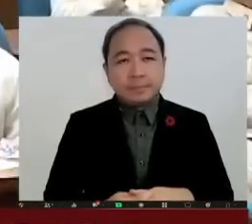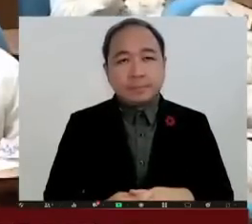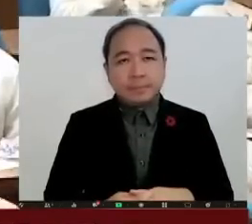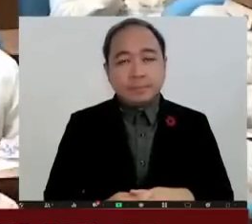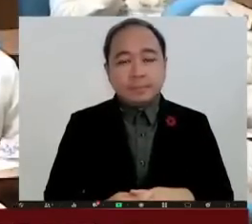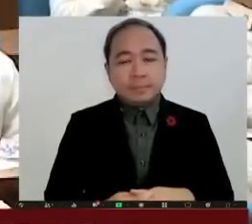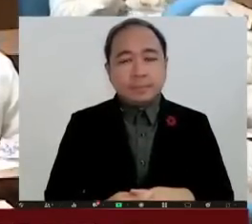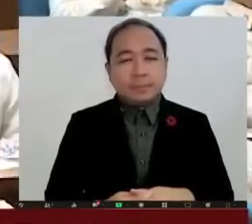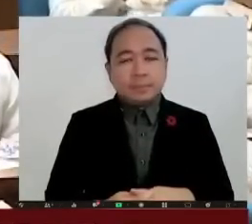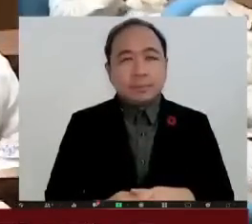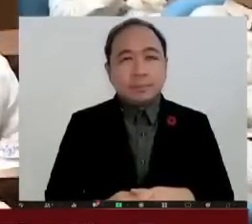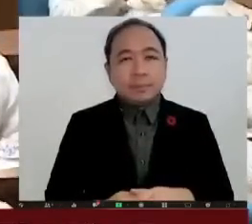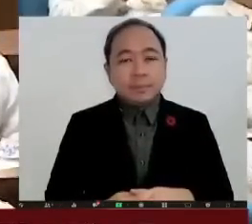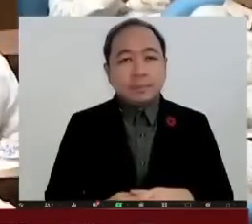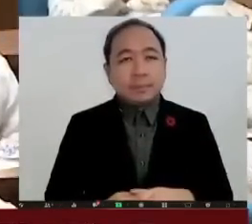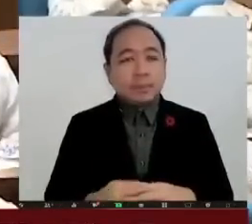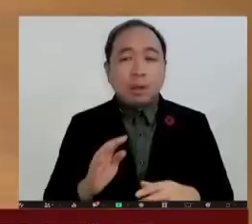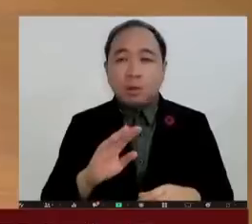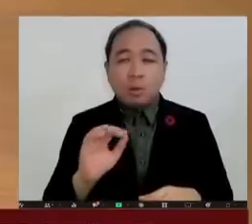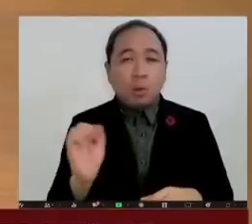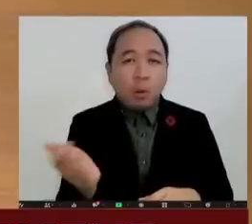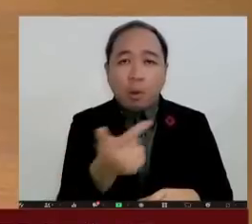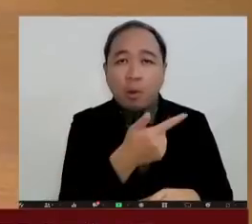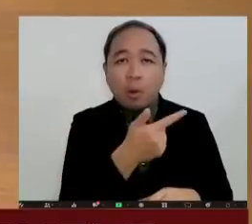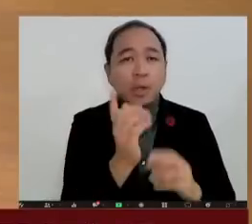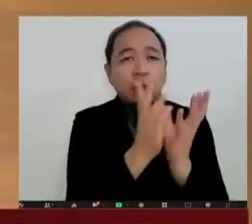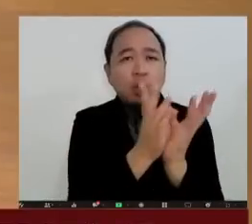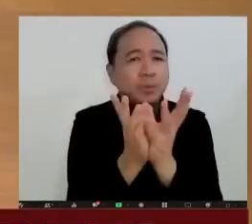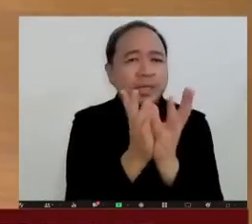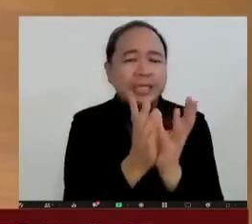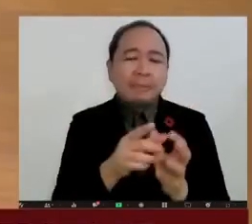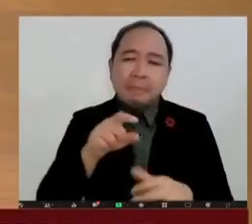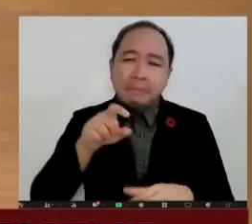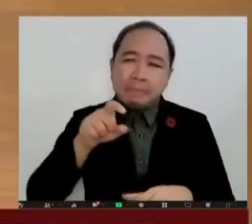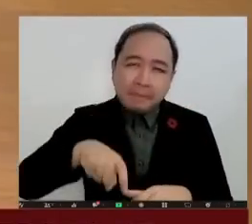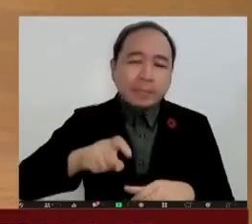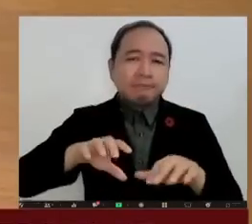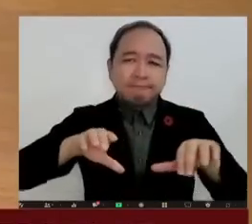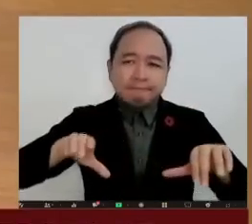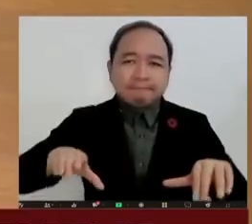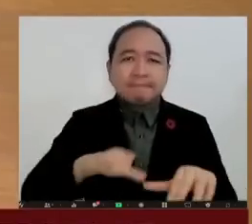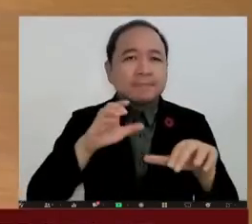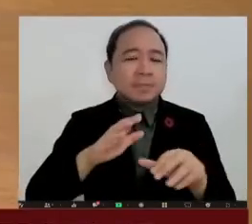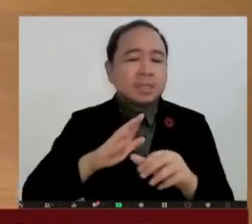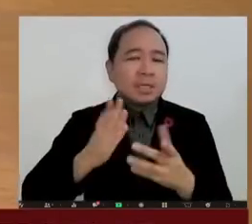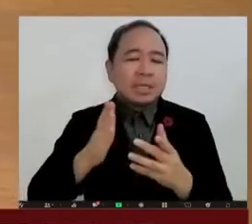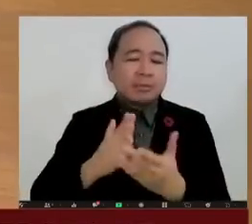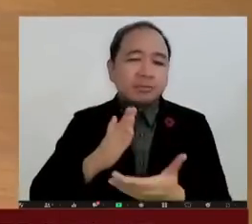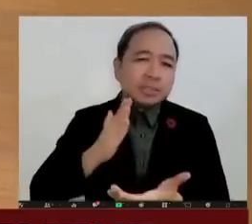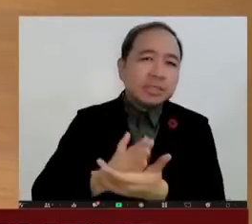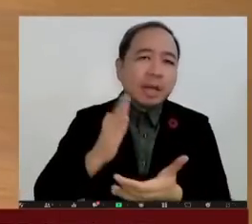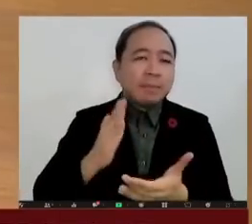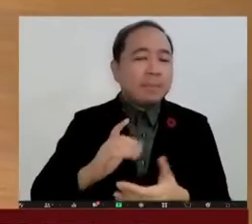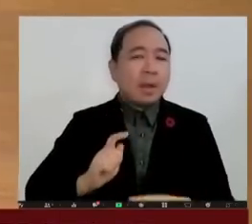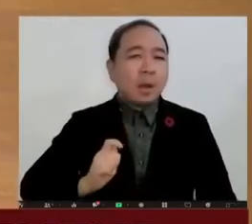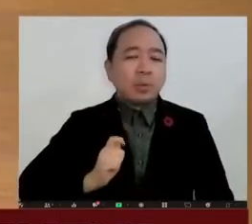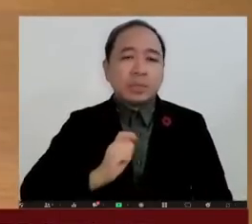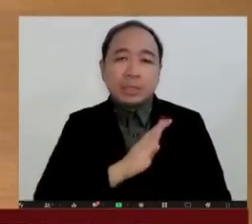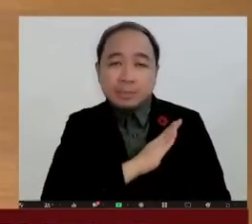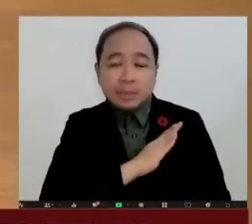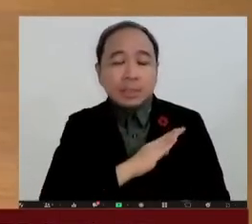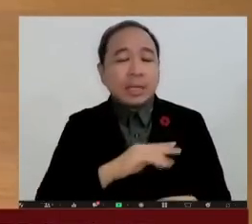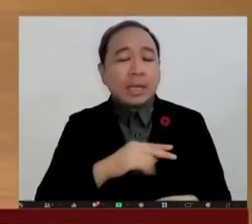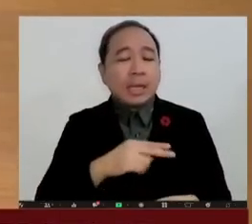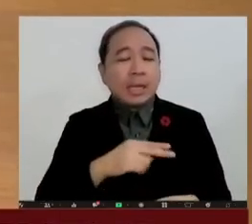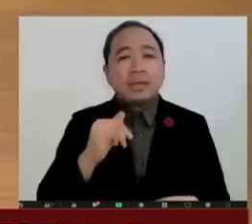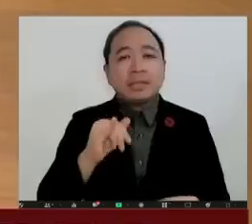The whole of society must exert efforts to suppress the alarming rise of tuberculosis and HIV/AIDS.